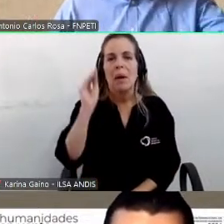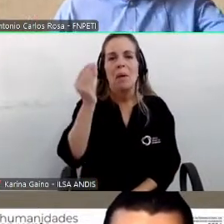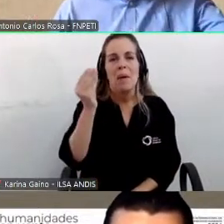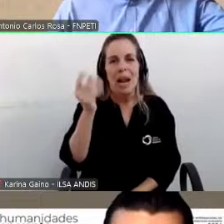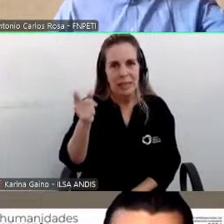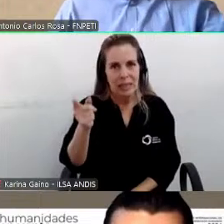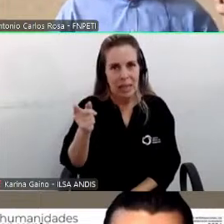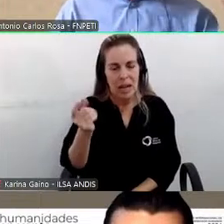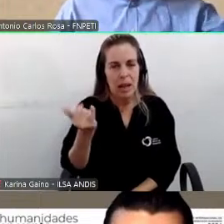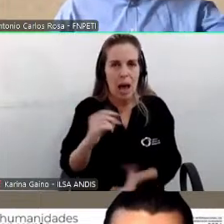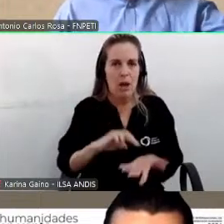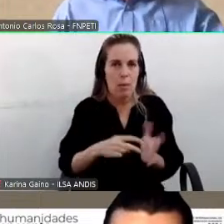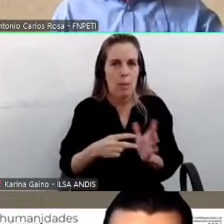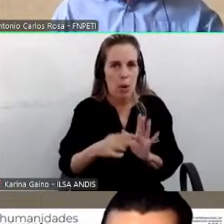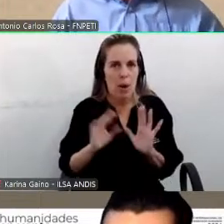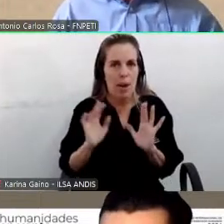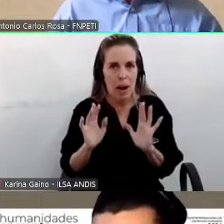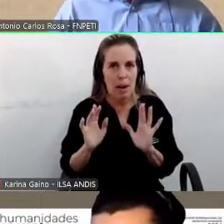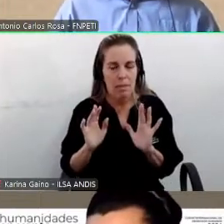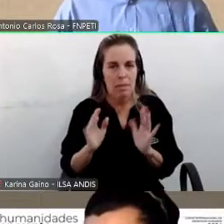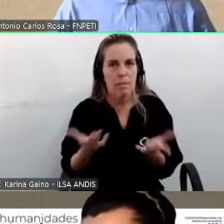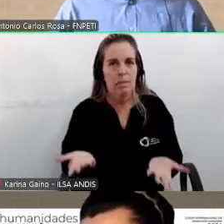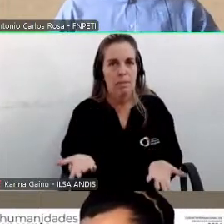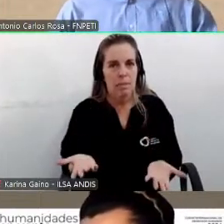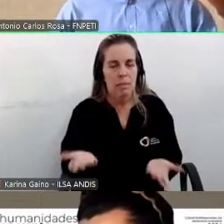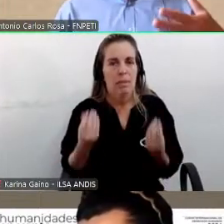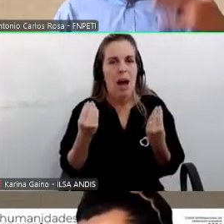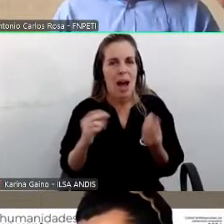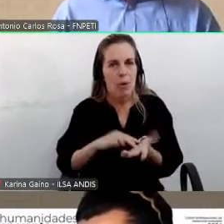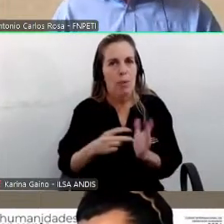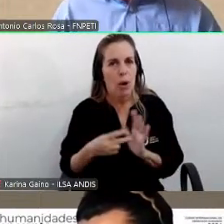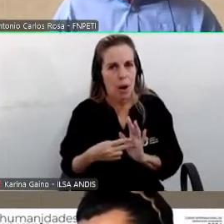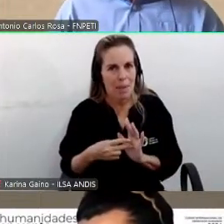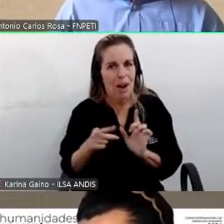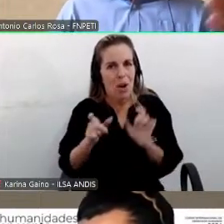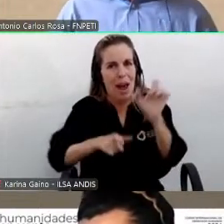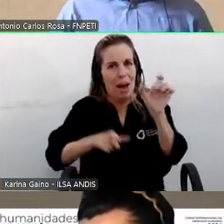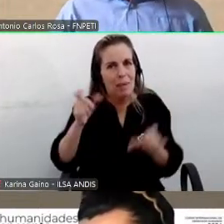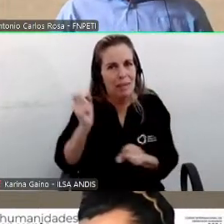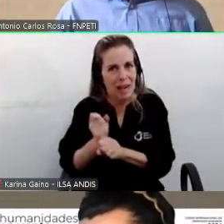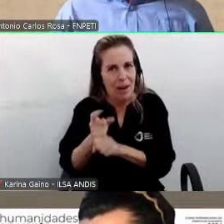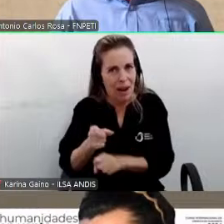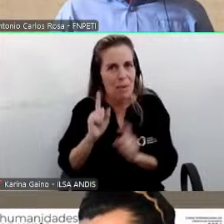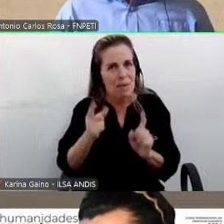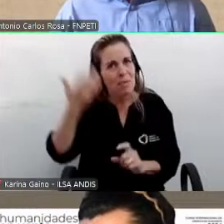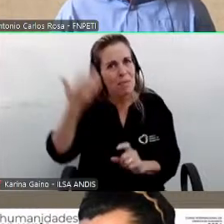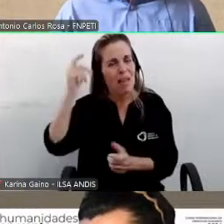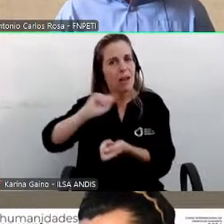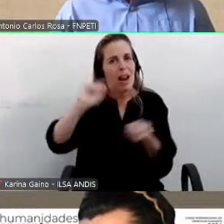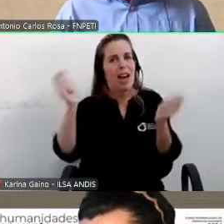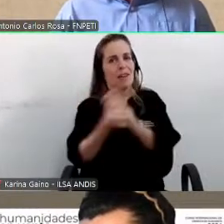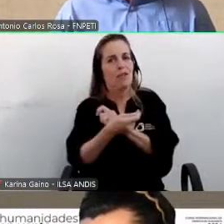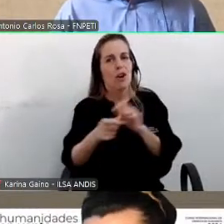in Brazil, there is a problem in relation to workers because